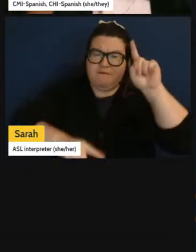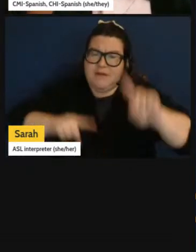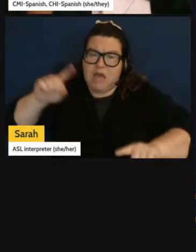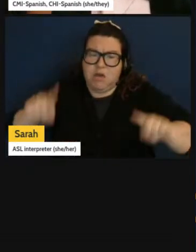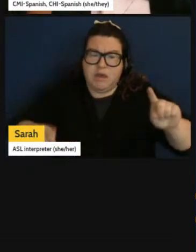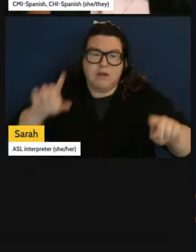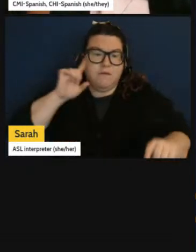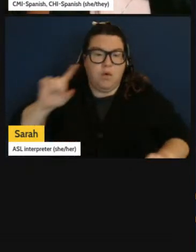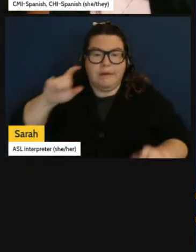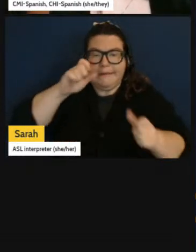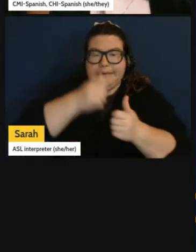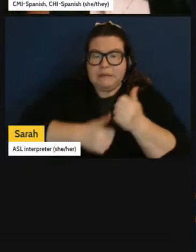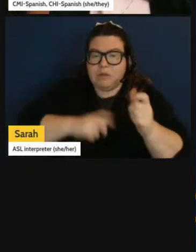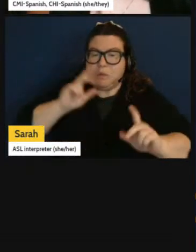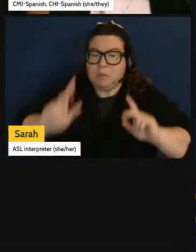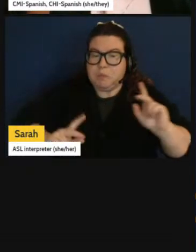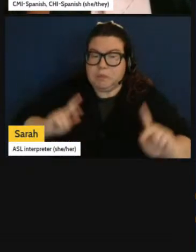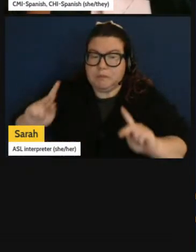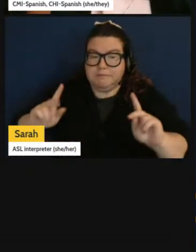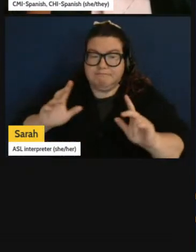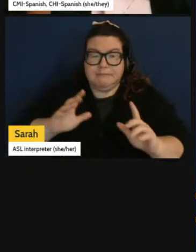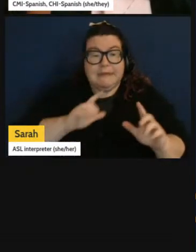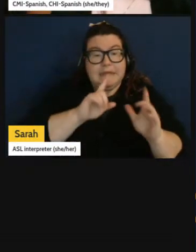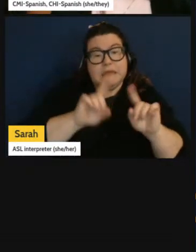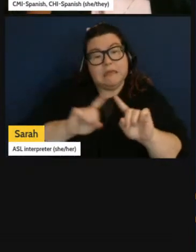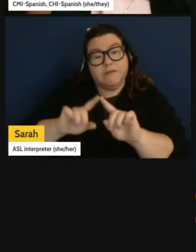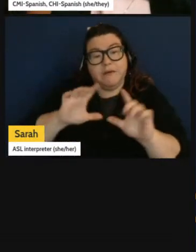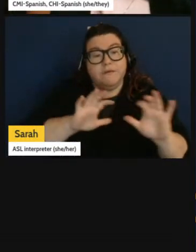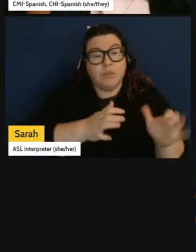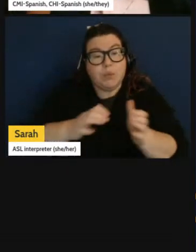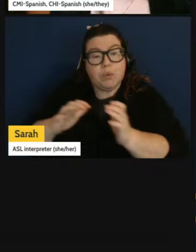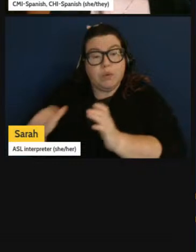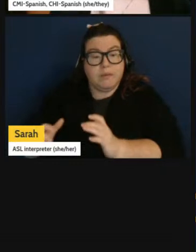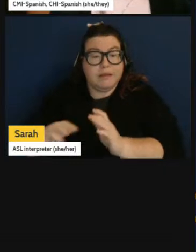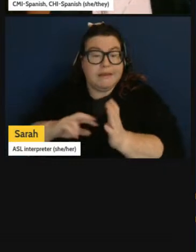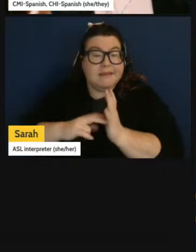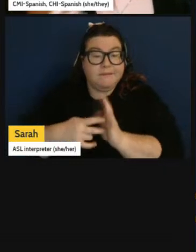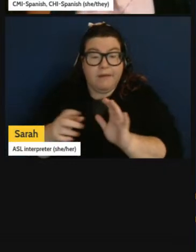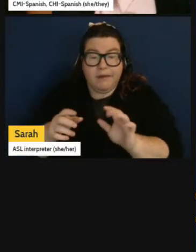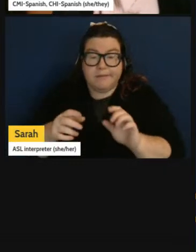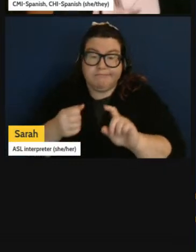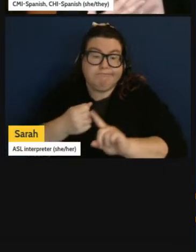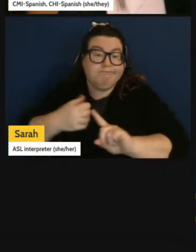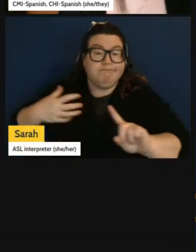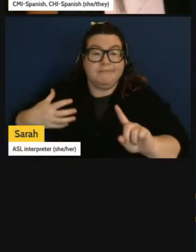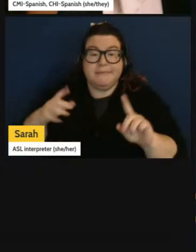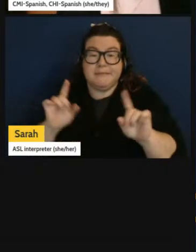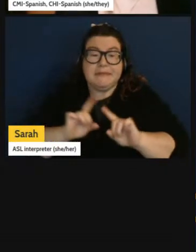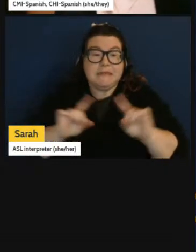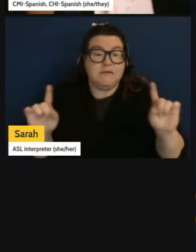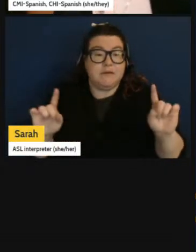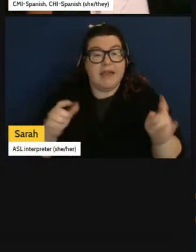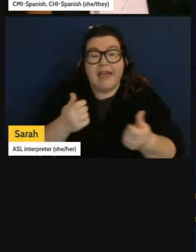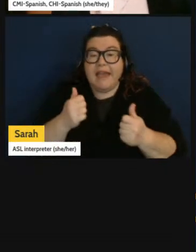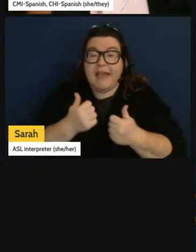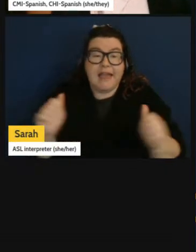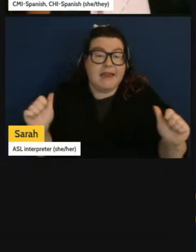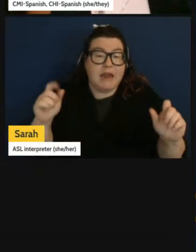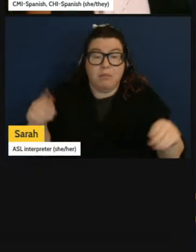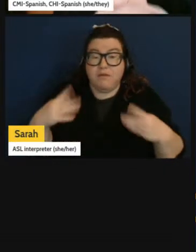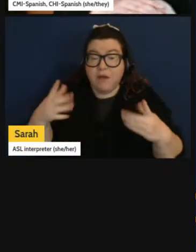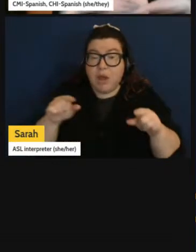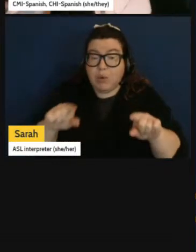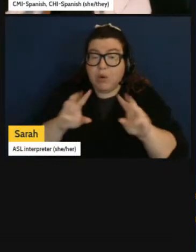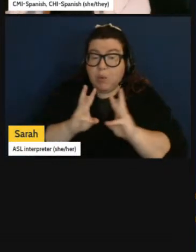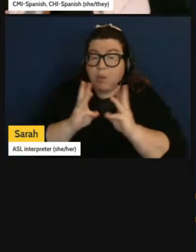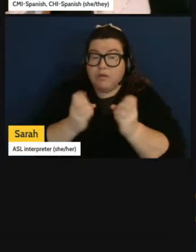to. Okay? Different groups will define their sexuality and gender differently. So any definitions that I do provide during this workshop